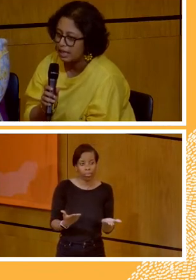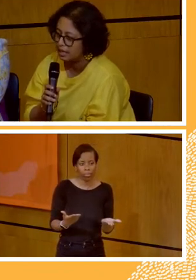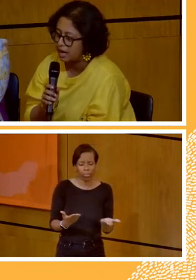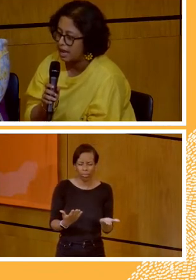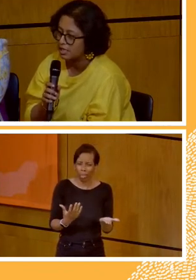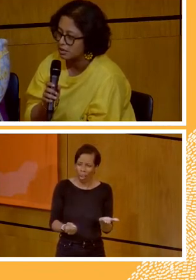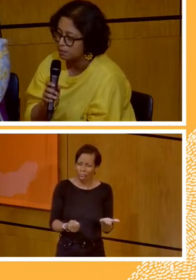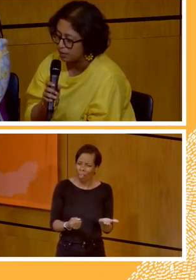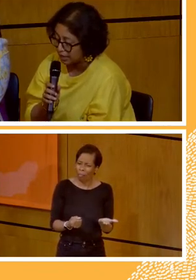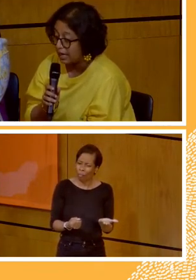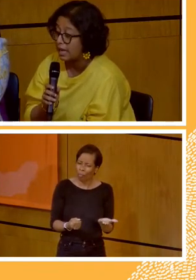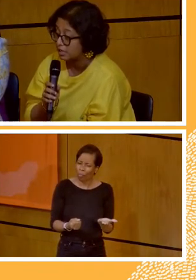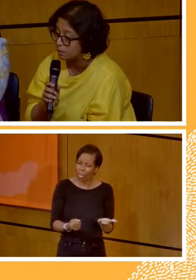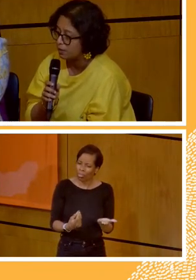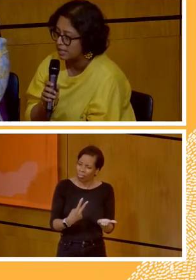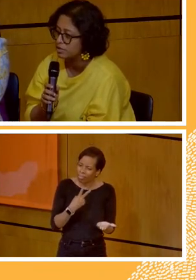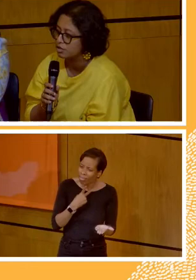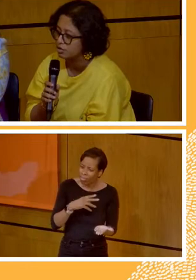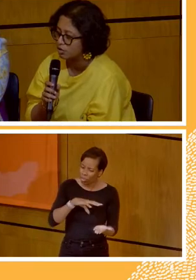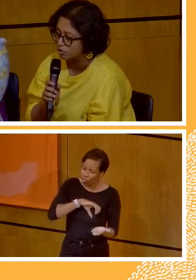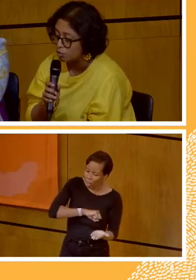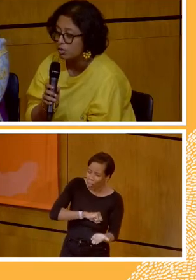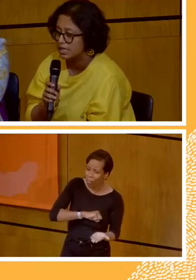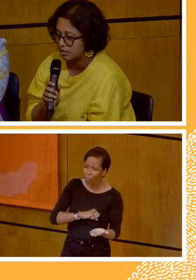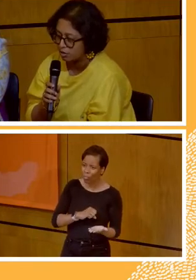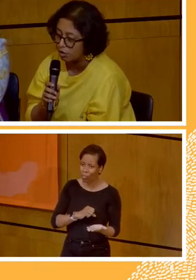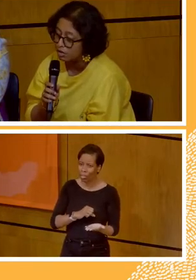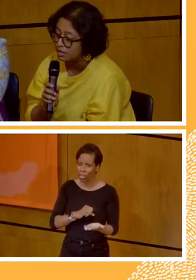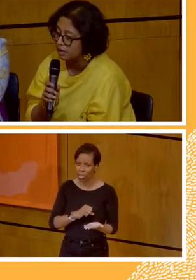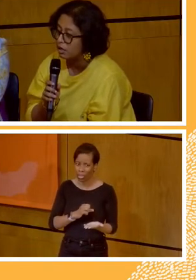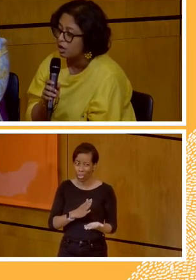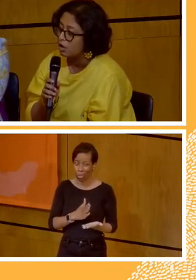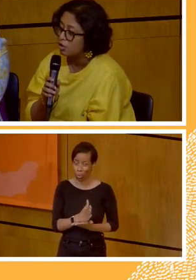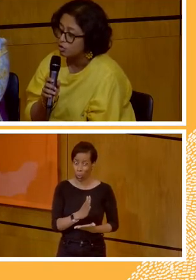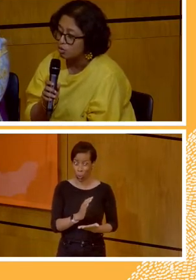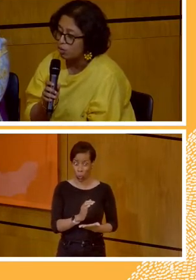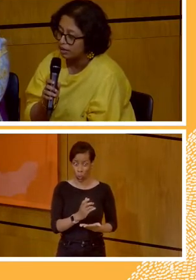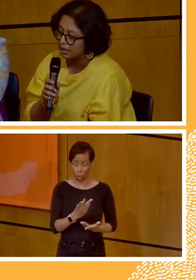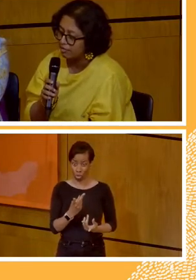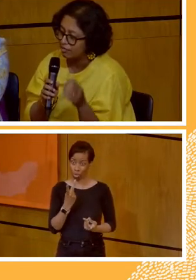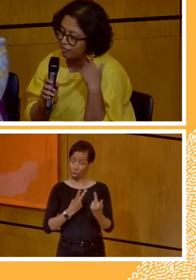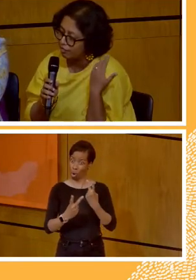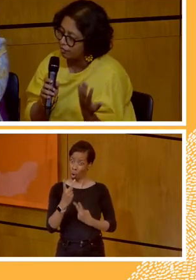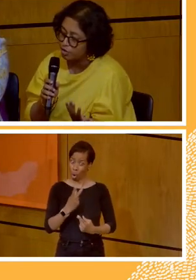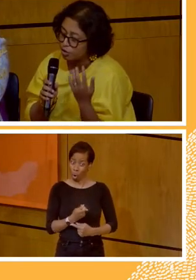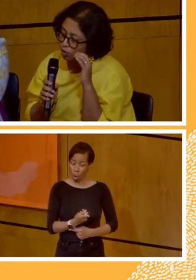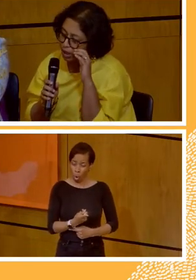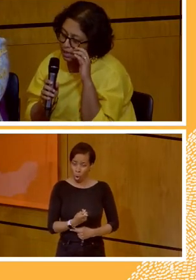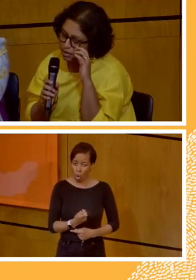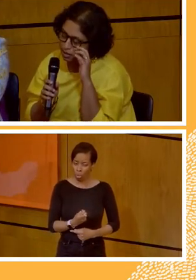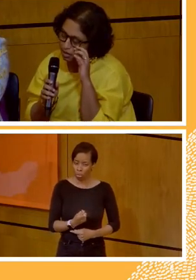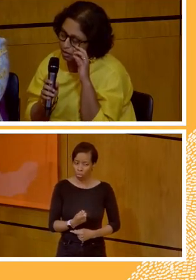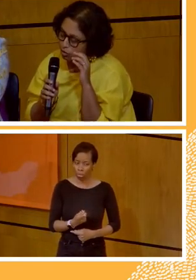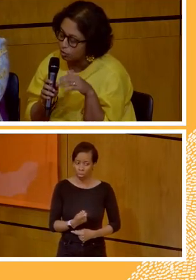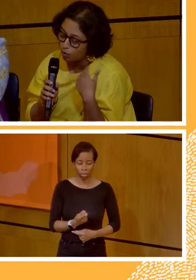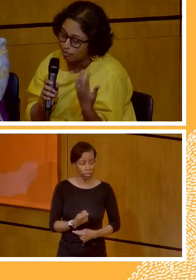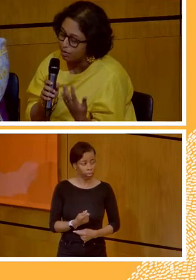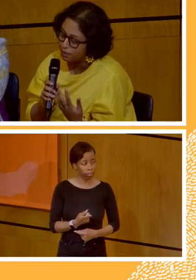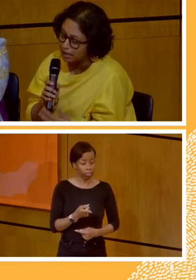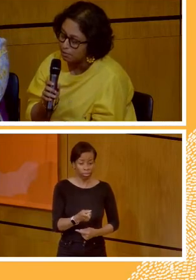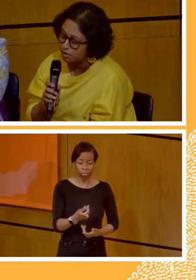suffering that are expressed through these songs and through what they've shown us,